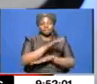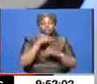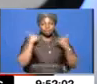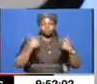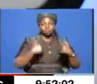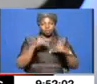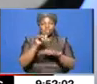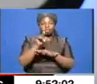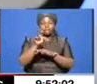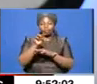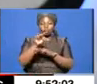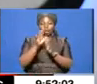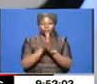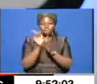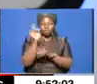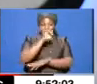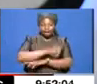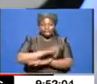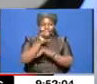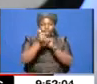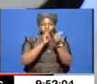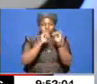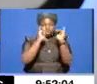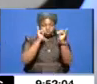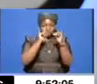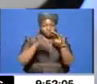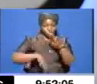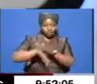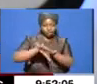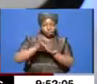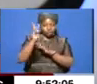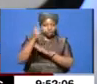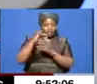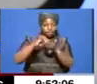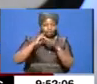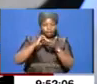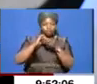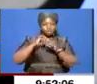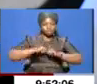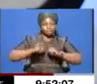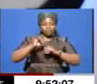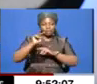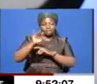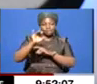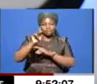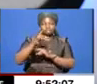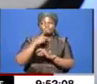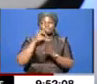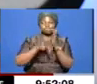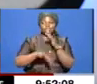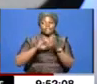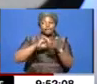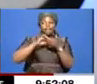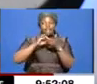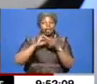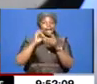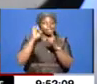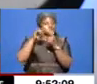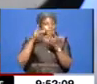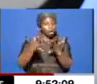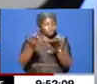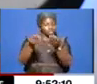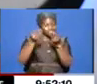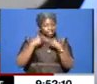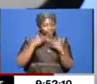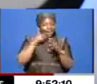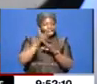with a daily sports update. Now, Football Kenya Federation Chairman Nick Mwendwa says the Federation is yet to receive any response